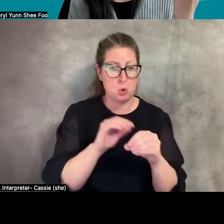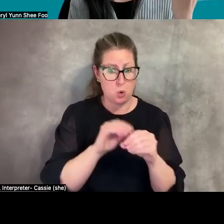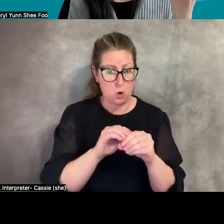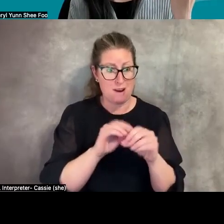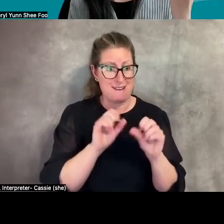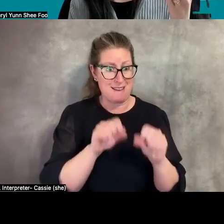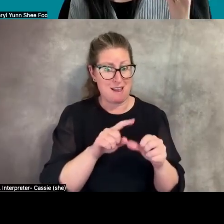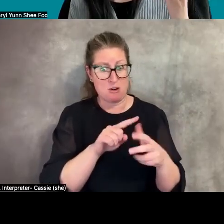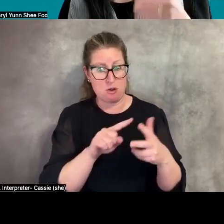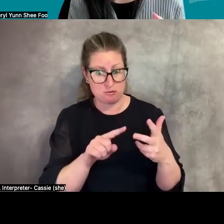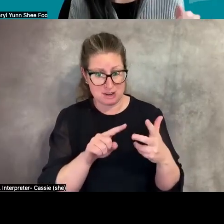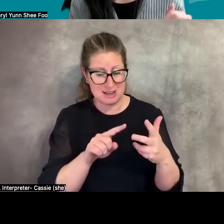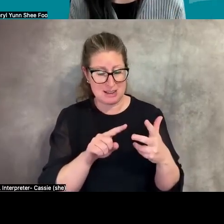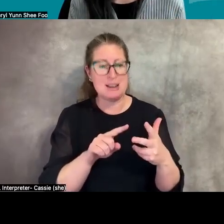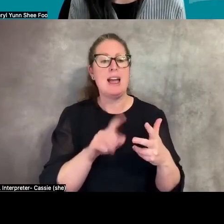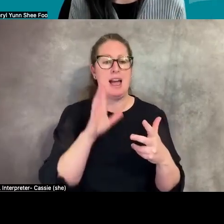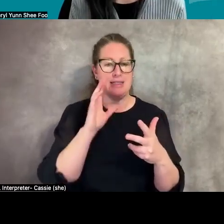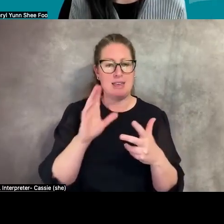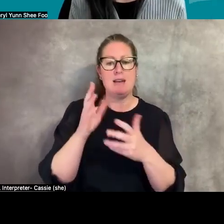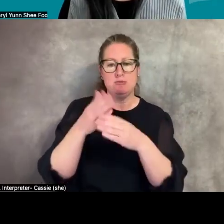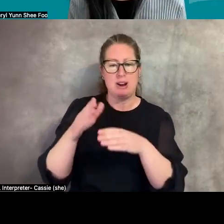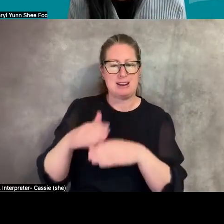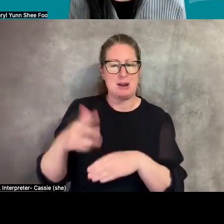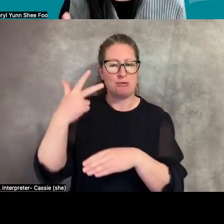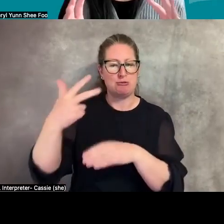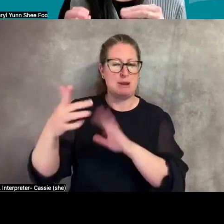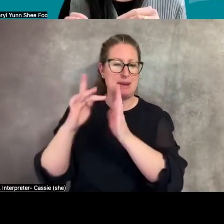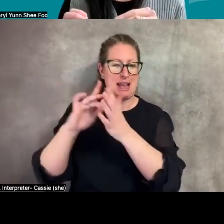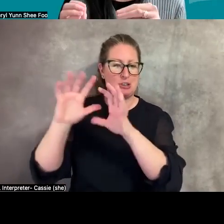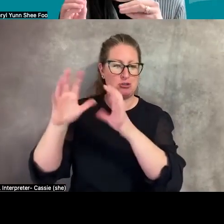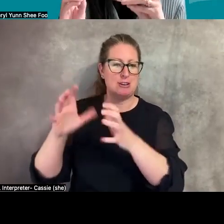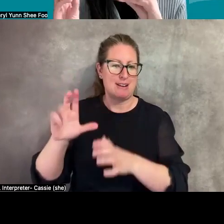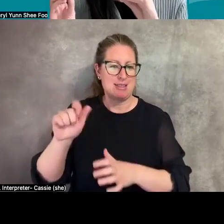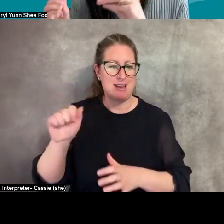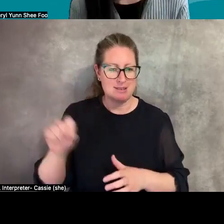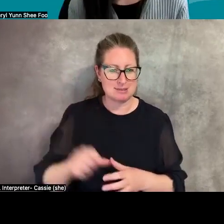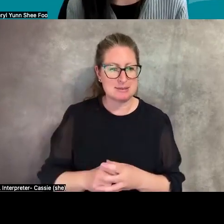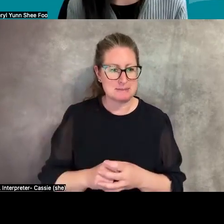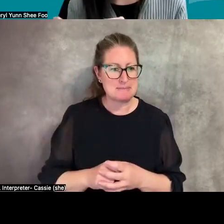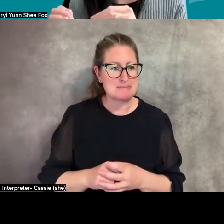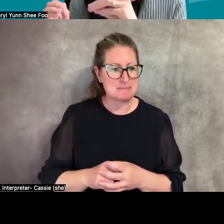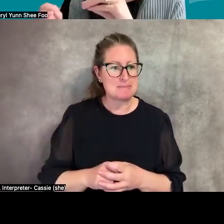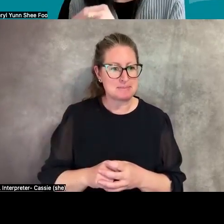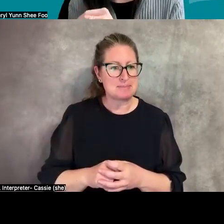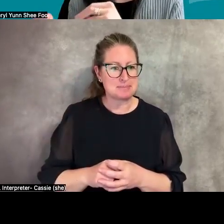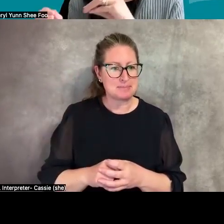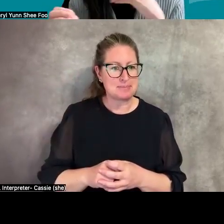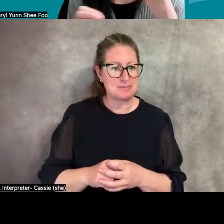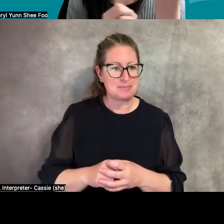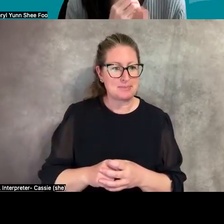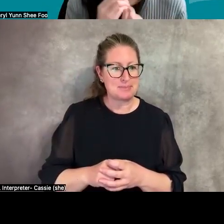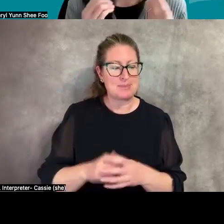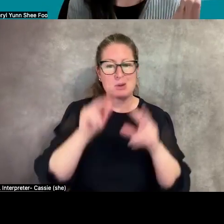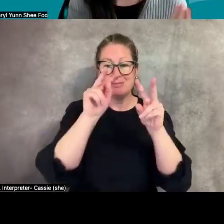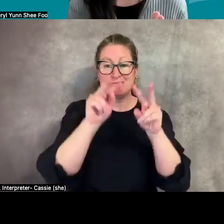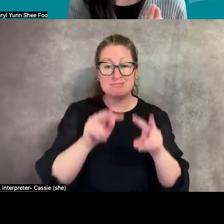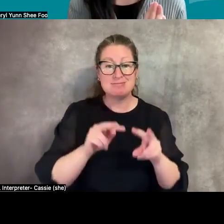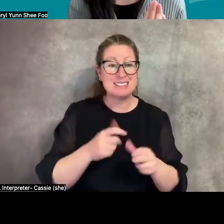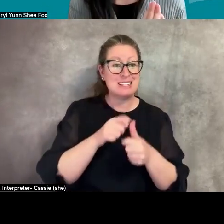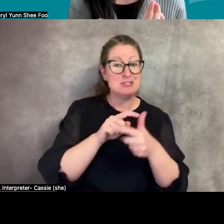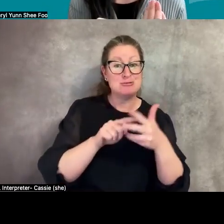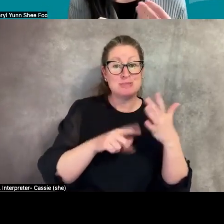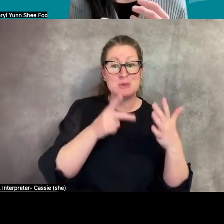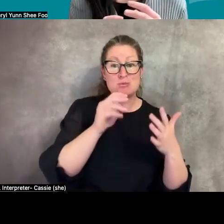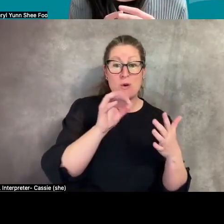of these 3 medication classes. And each profile points to a different kind of